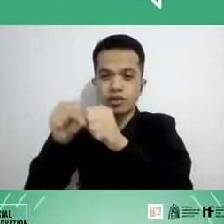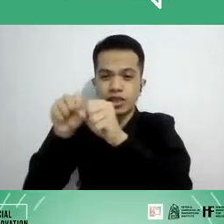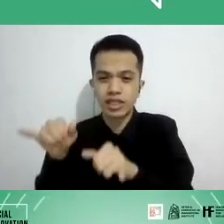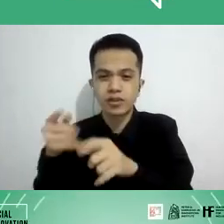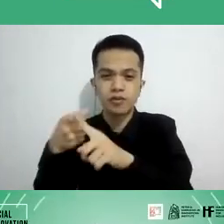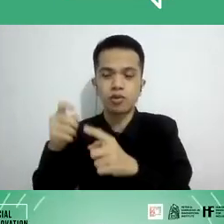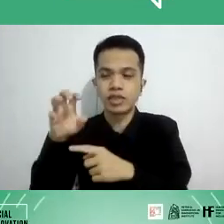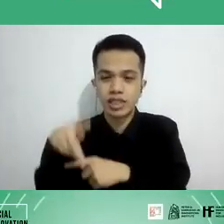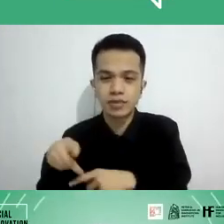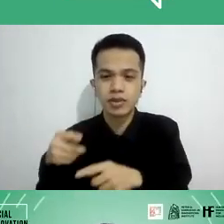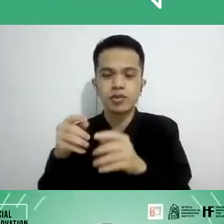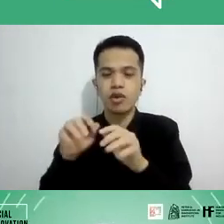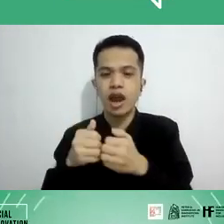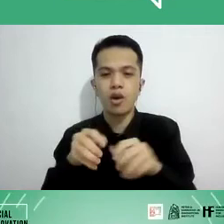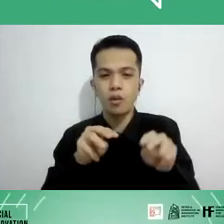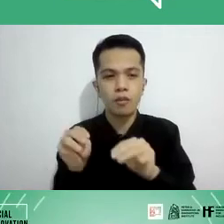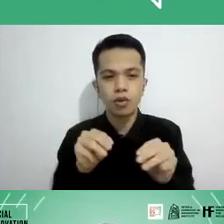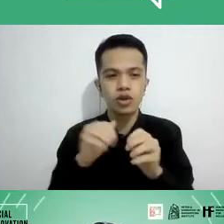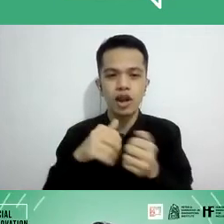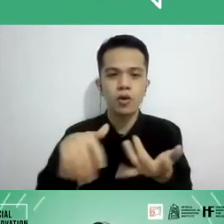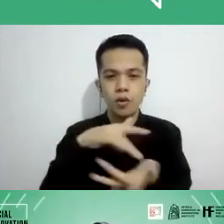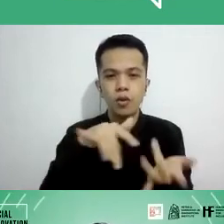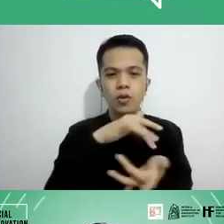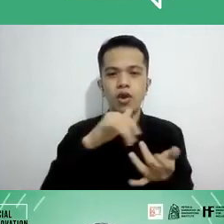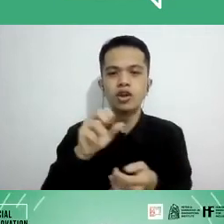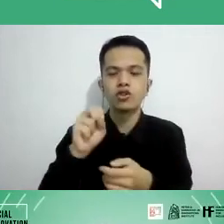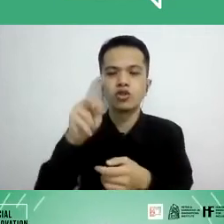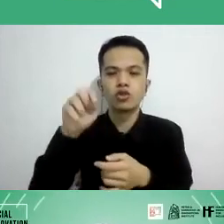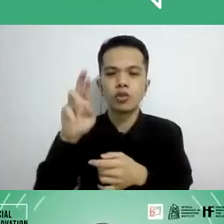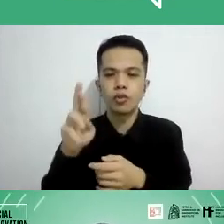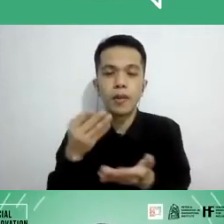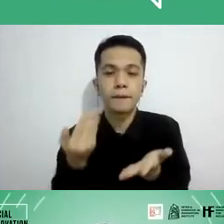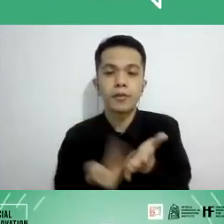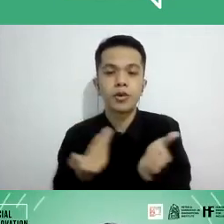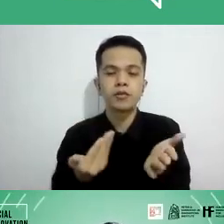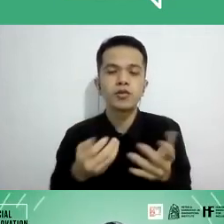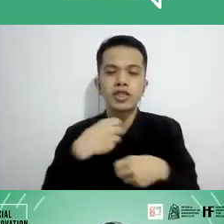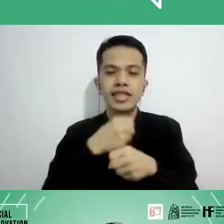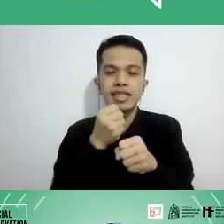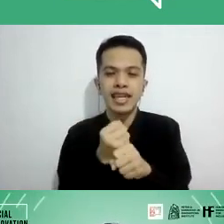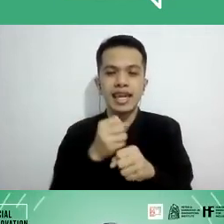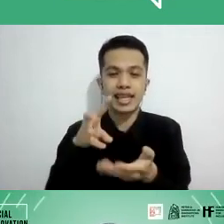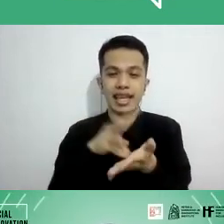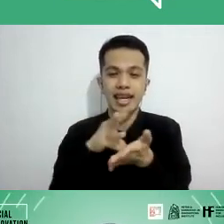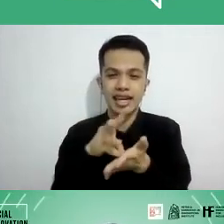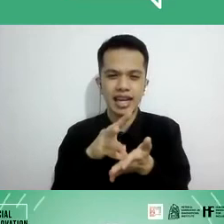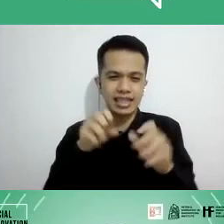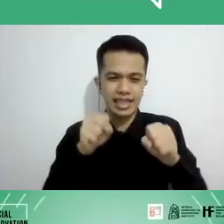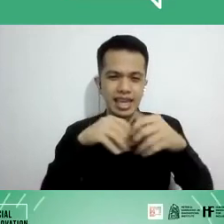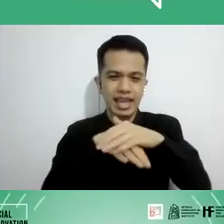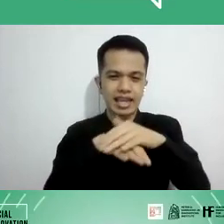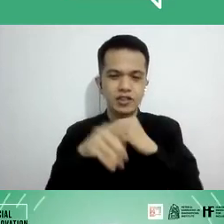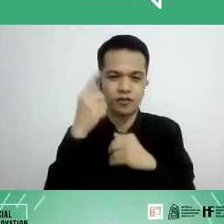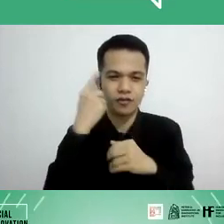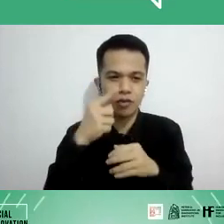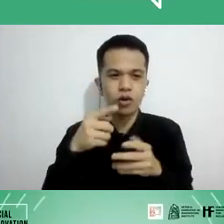cell phones about their motion and the way they interacted. Superblocks proved that by creating an area which is accessible for